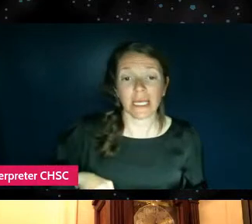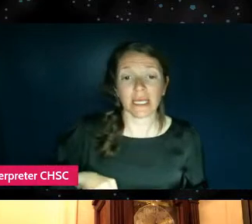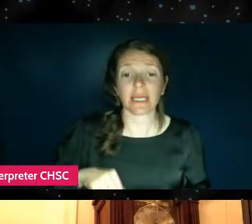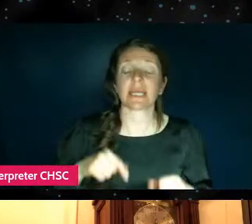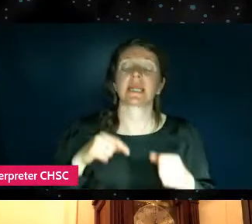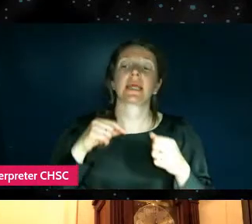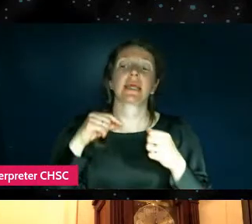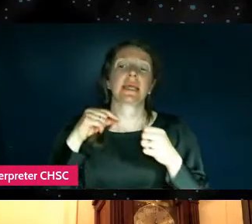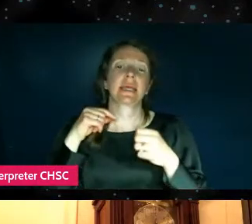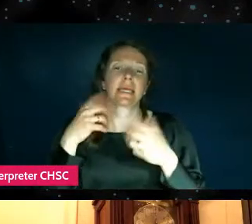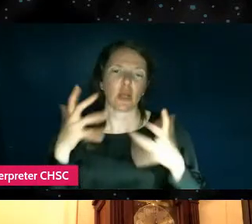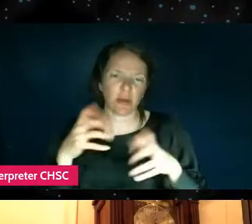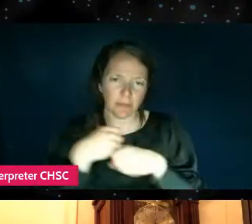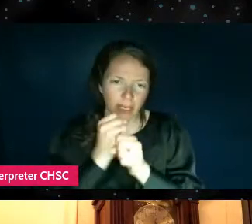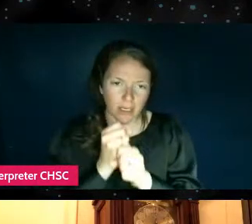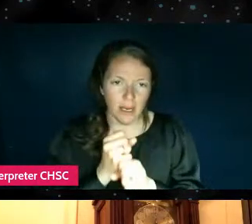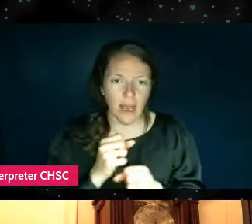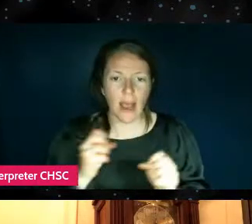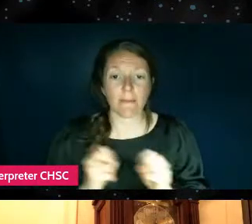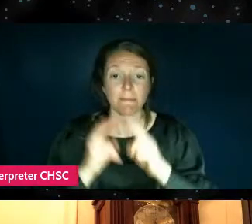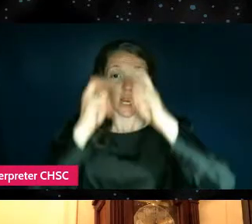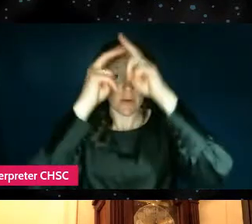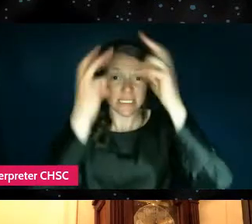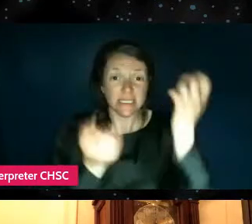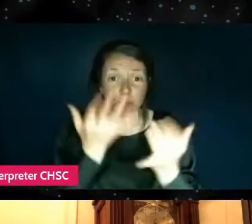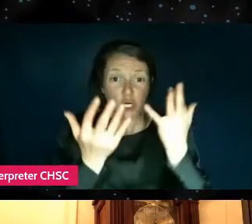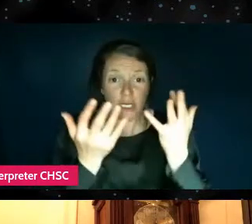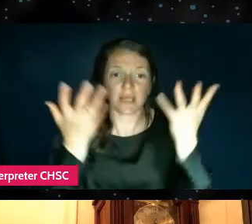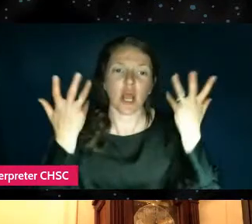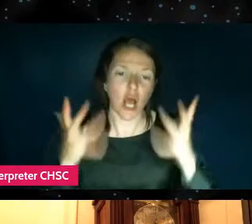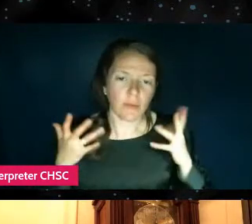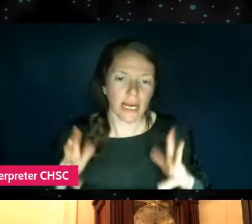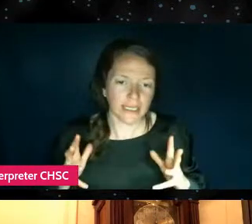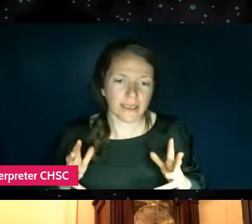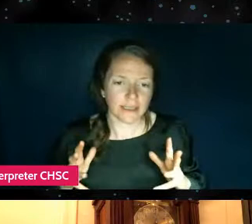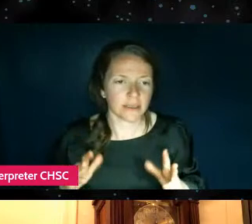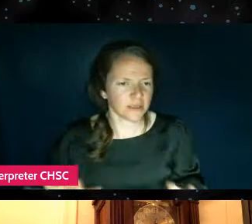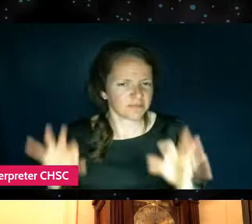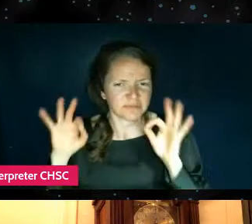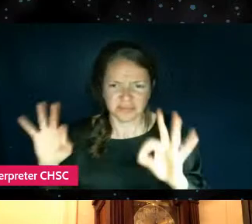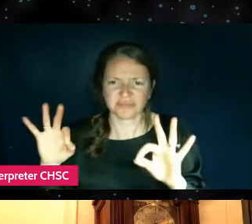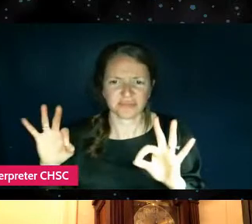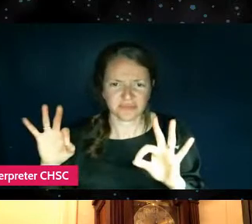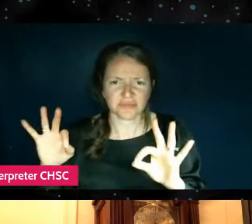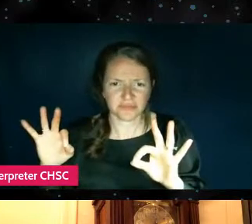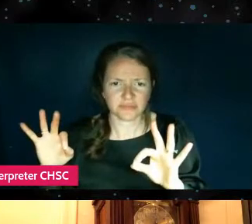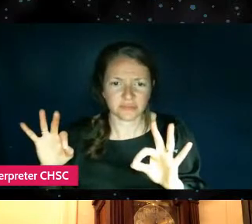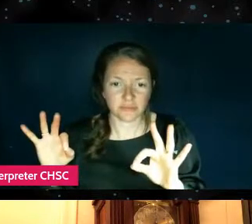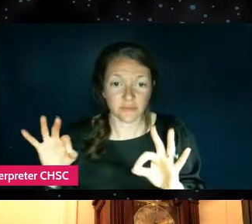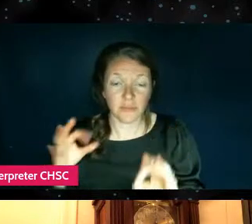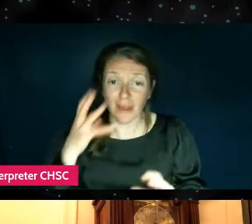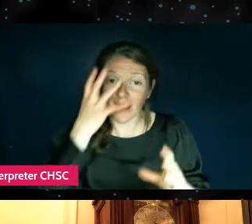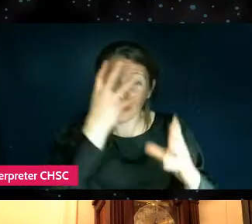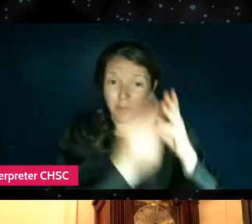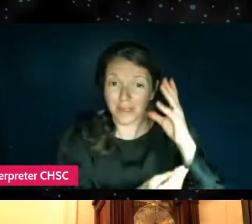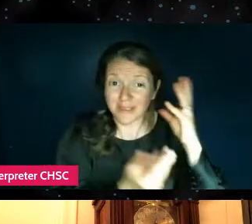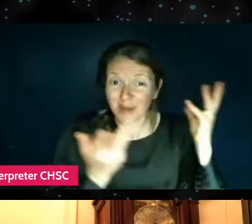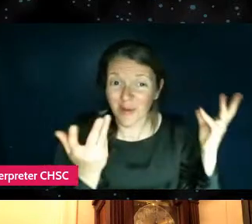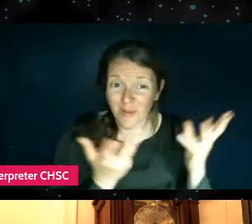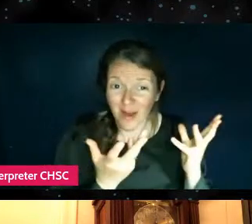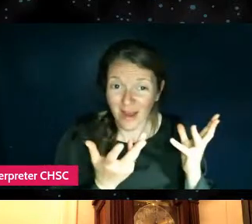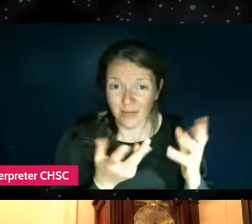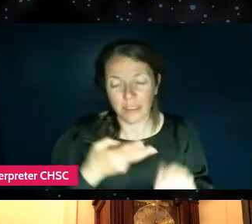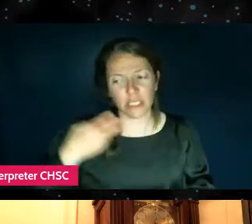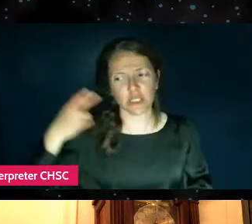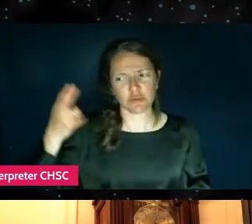Burning existed. So we knew that there was these amazing films that had already done their job so well. And what we were missing, not only from a